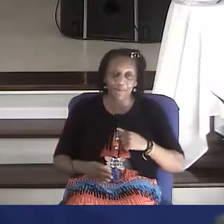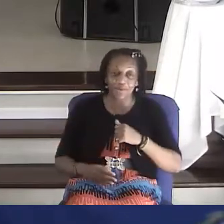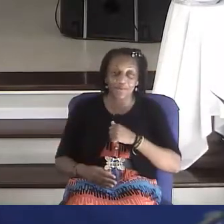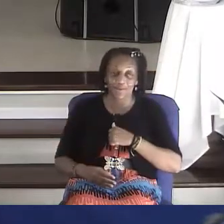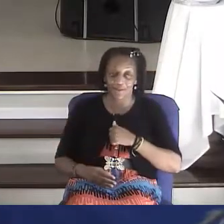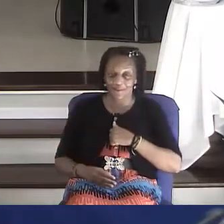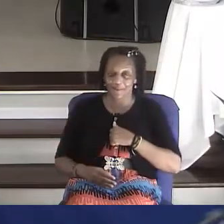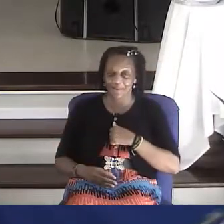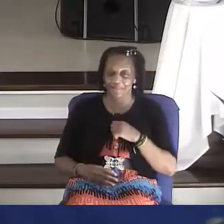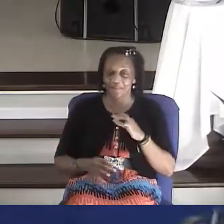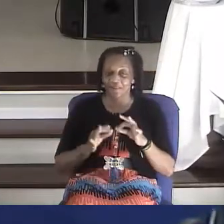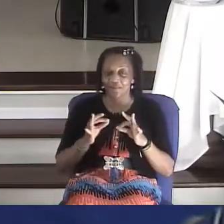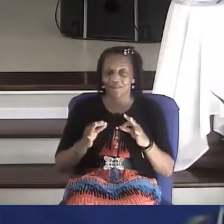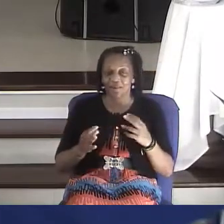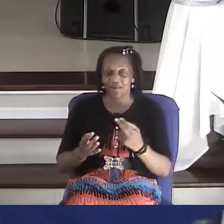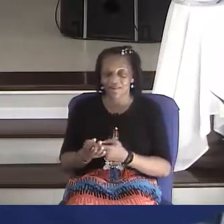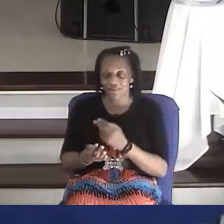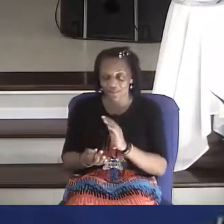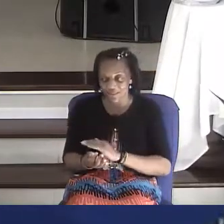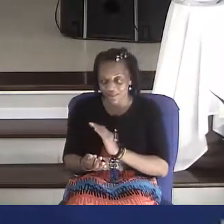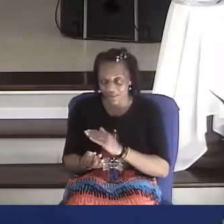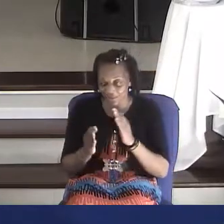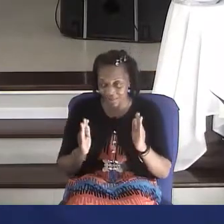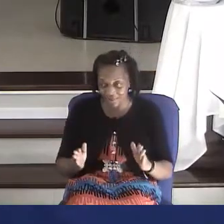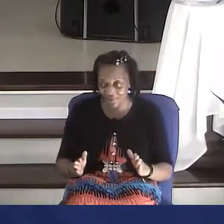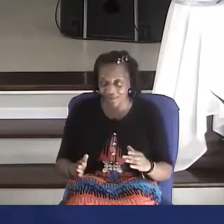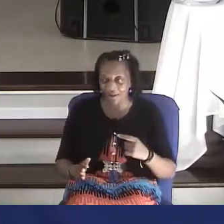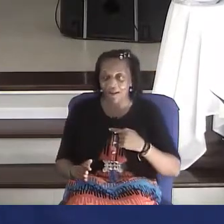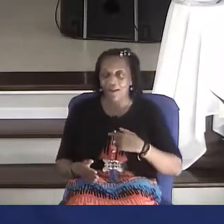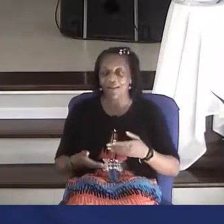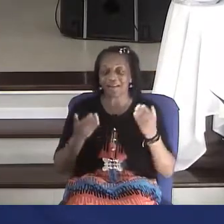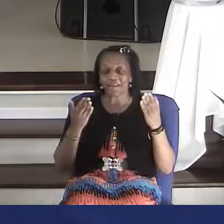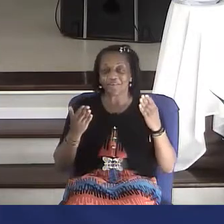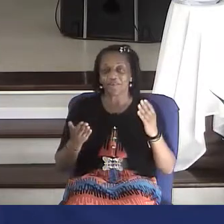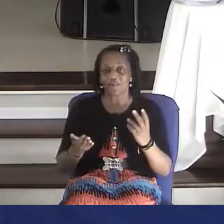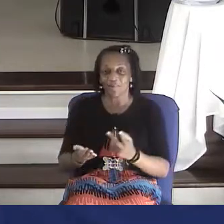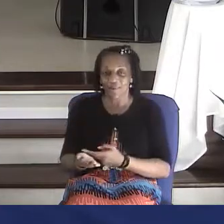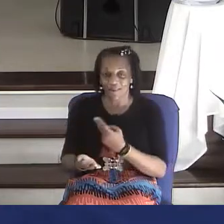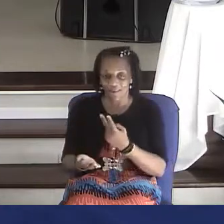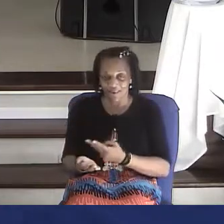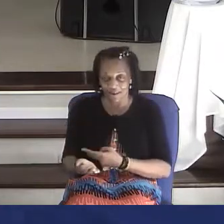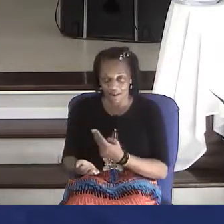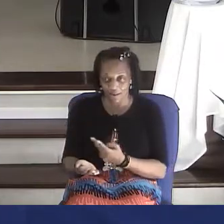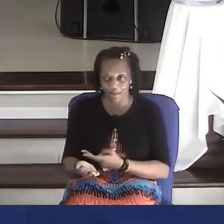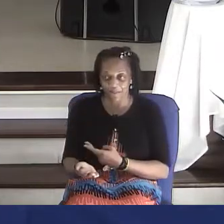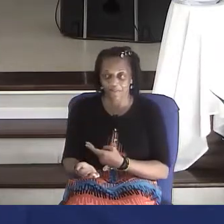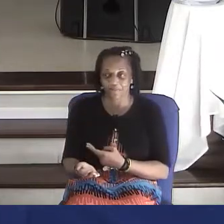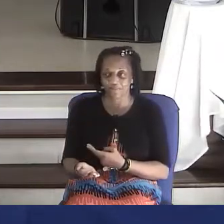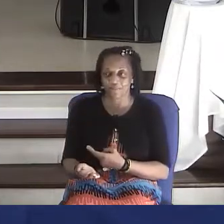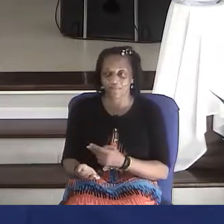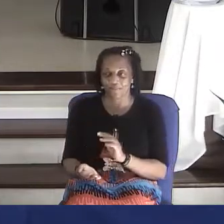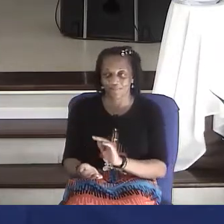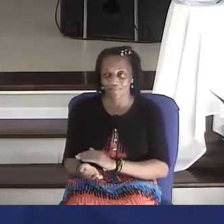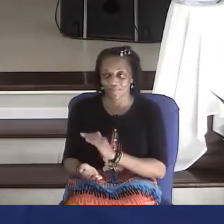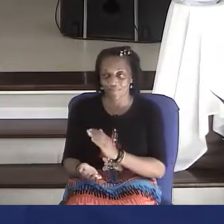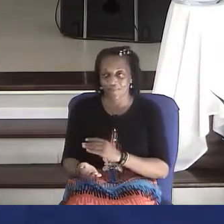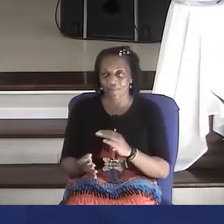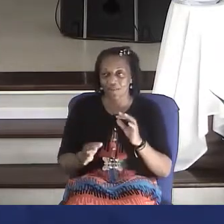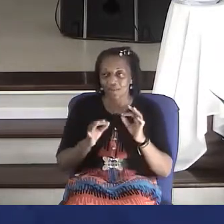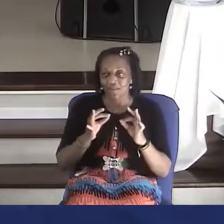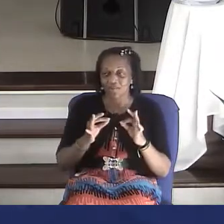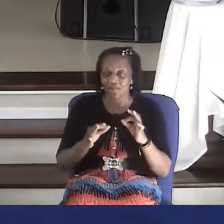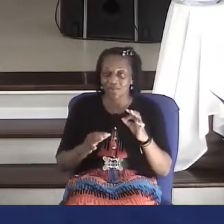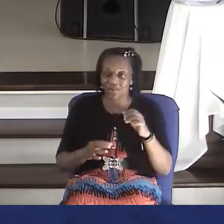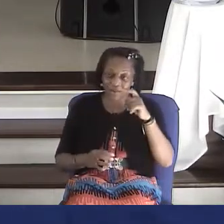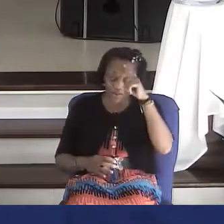a shepherd, I'd give him a lamb. If I were a